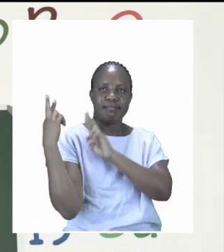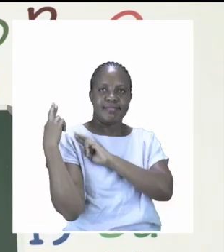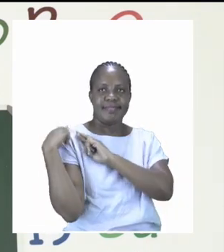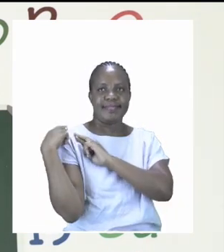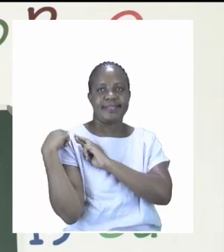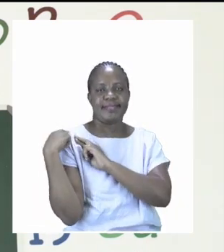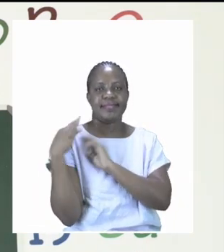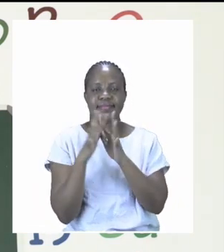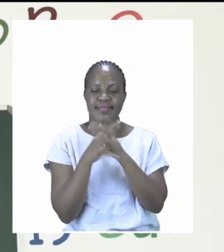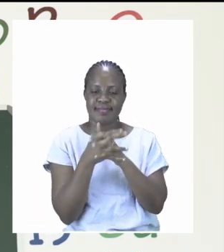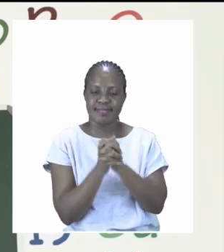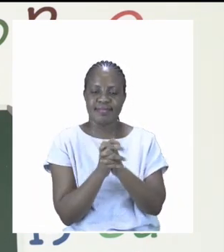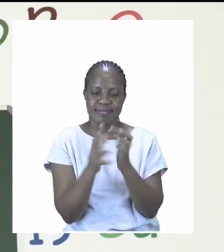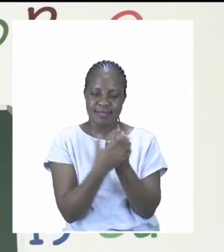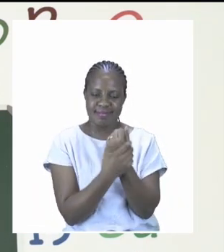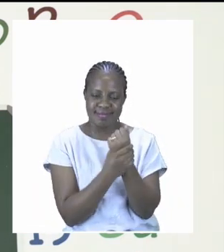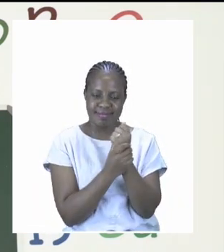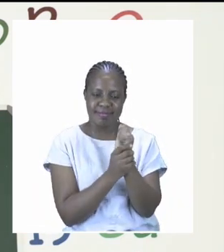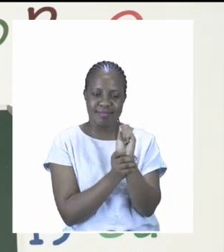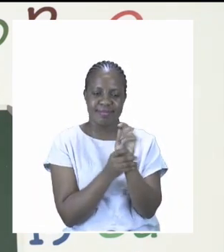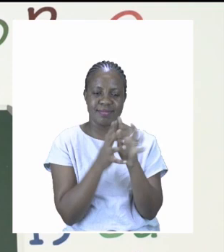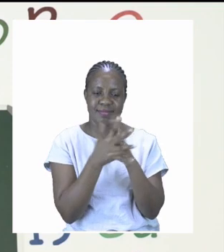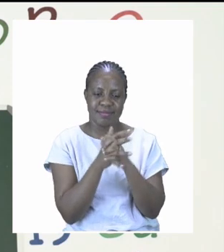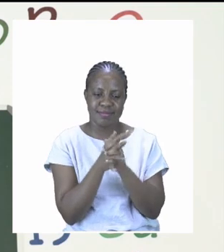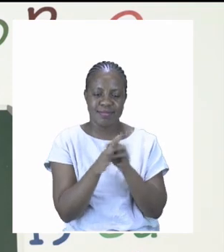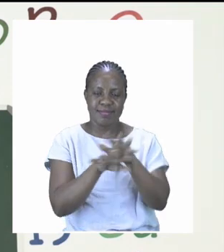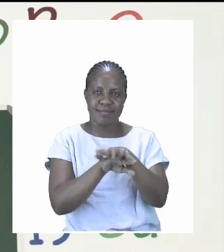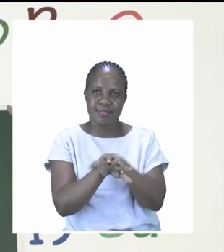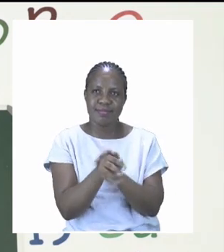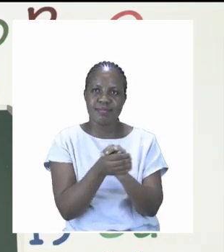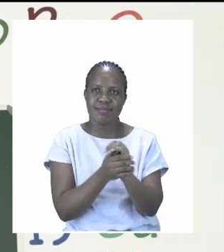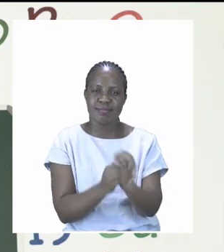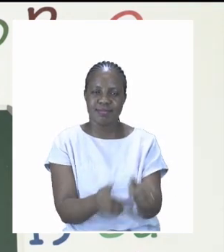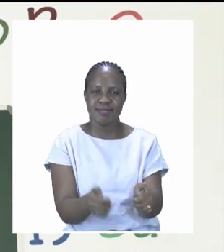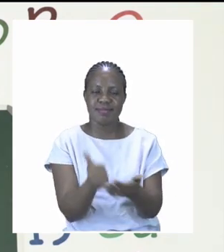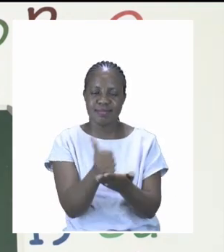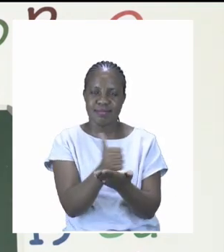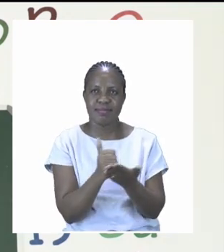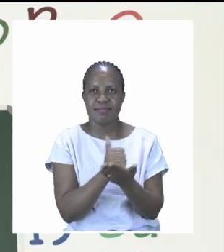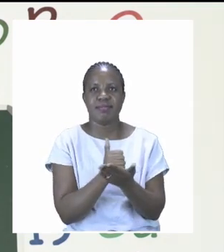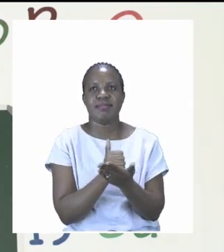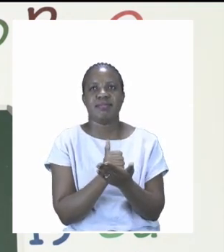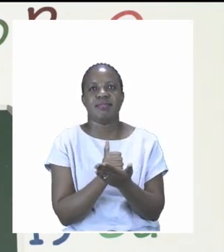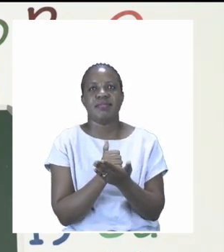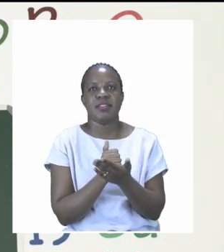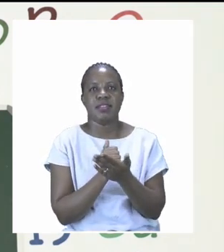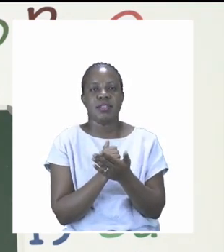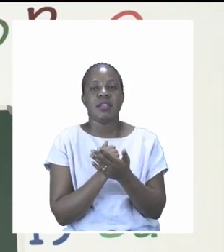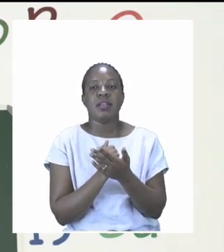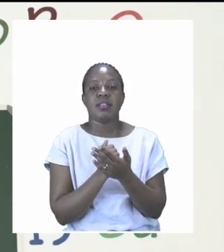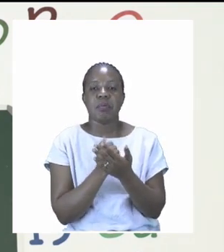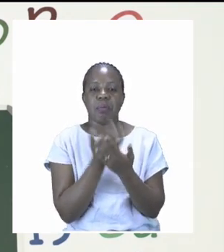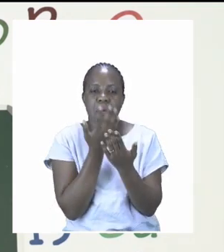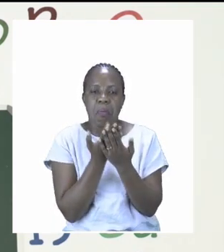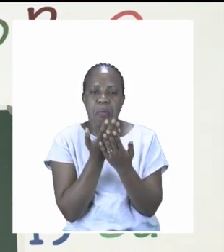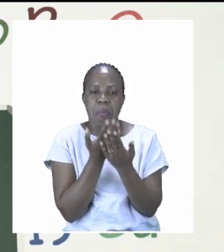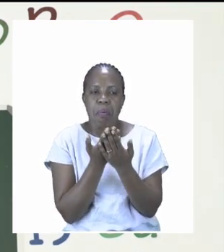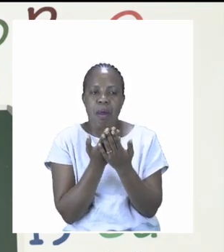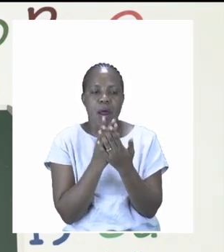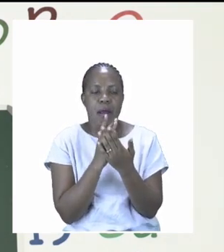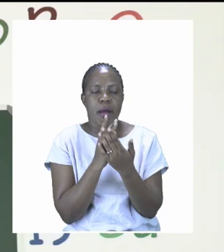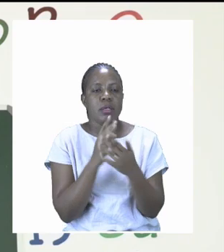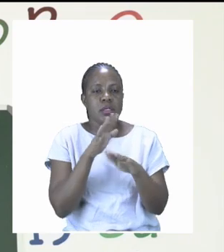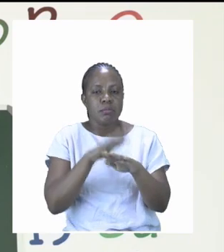hands, including in between your fingers. And don't touch anything until the